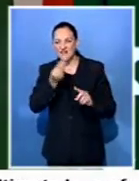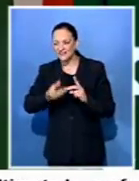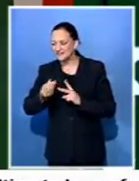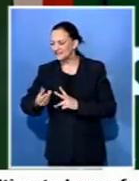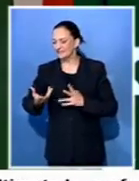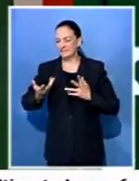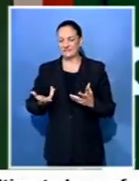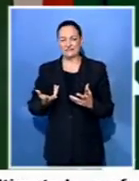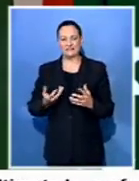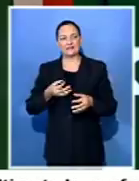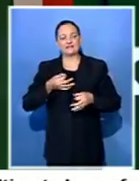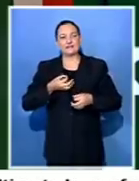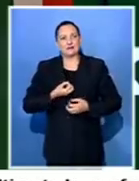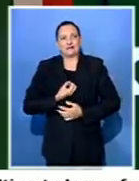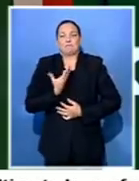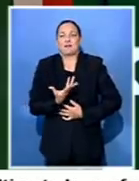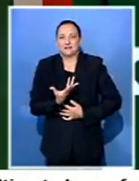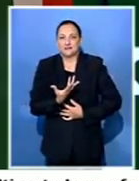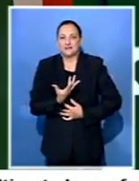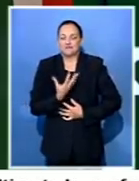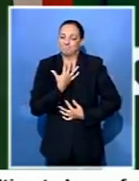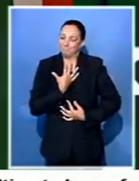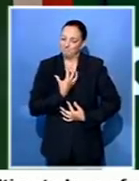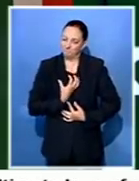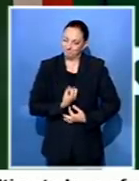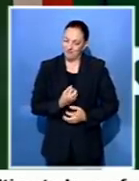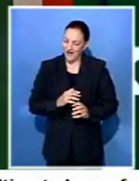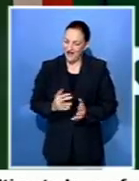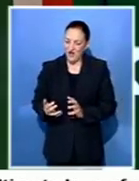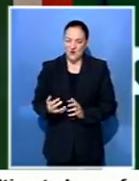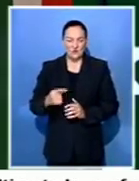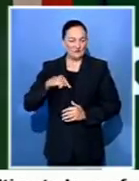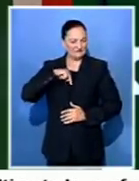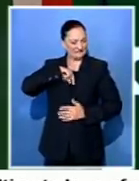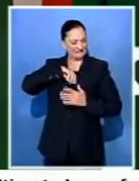which to express our sorrow, which is so deep.